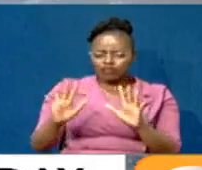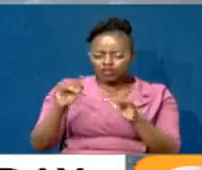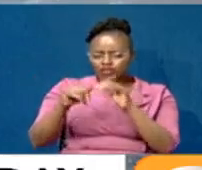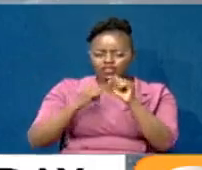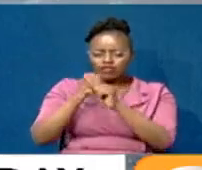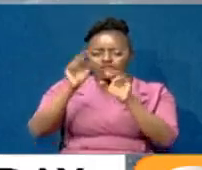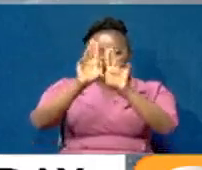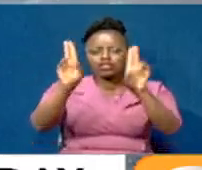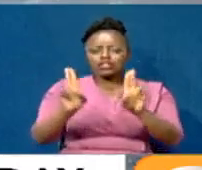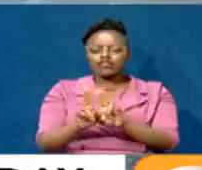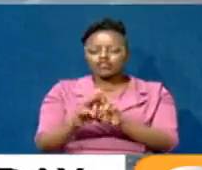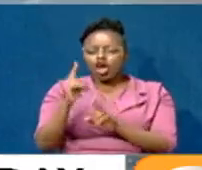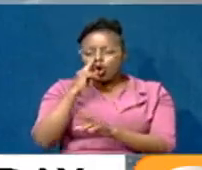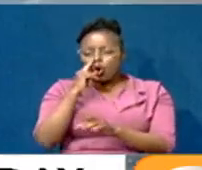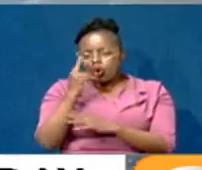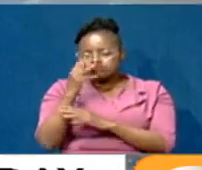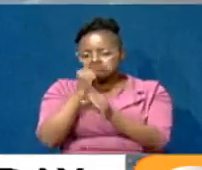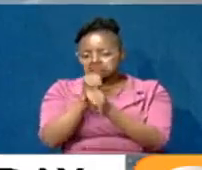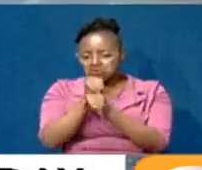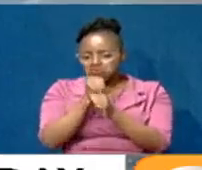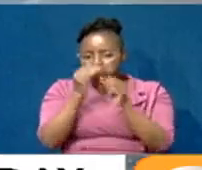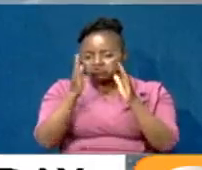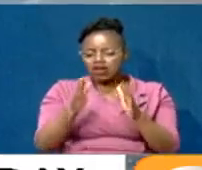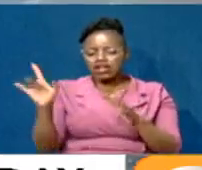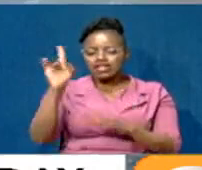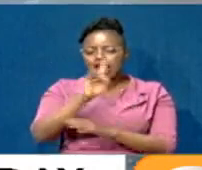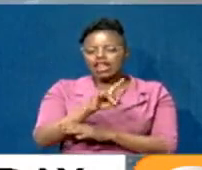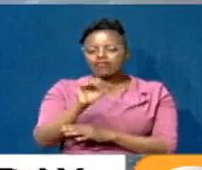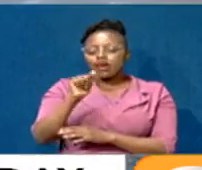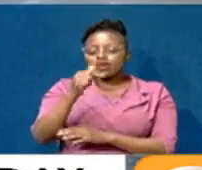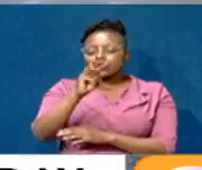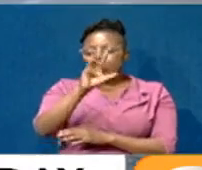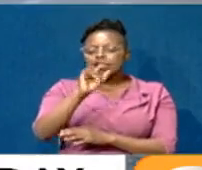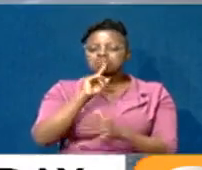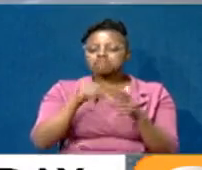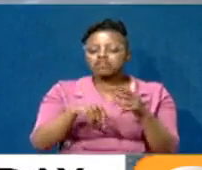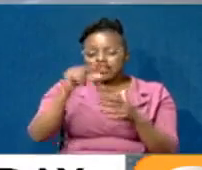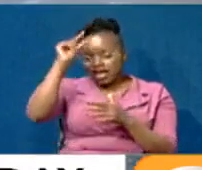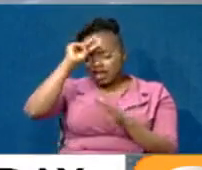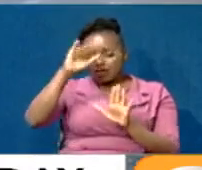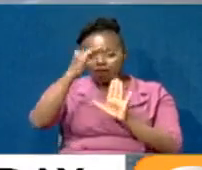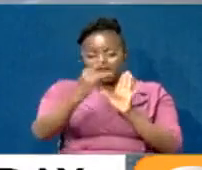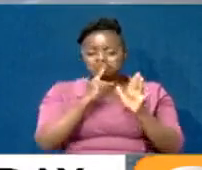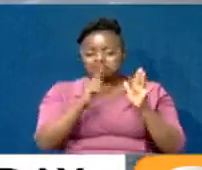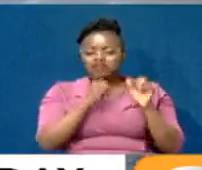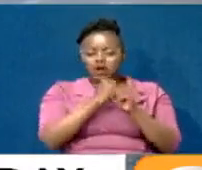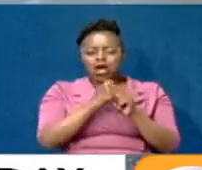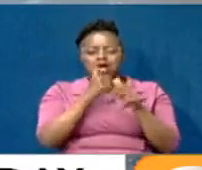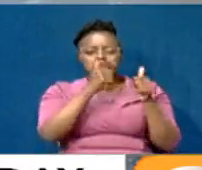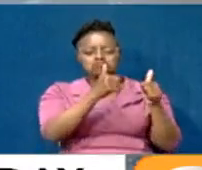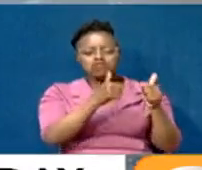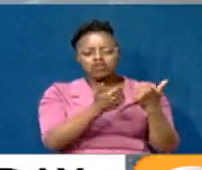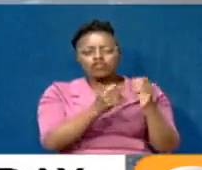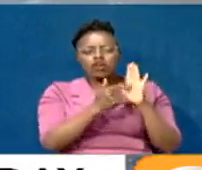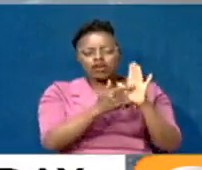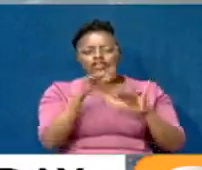year's International Domestic Workers Day, Atwoli is proposing a government-to-government approach, saying it has worked in countries like